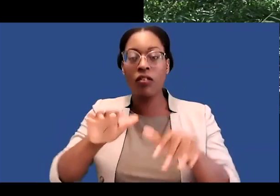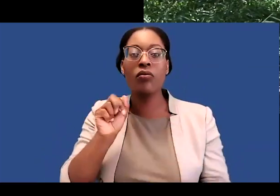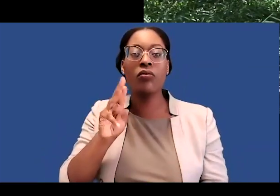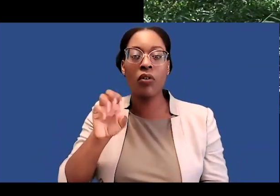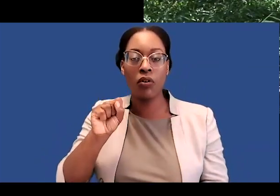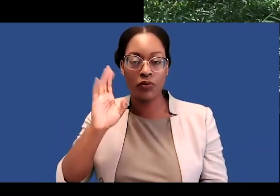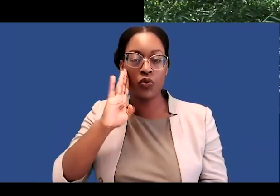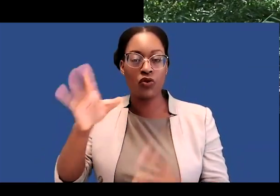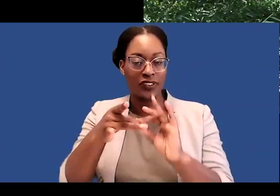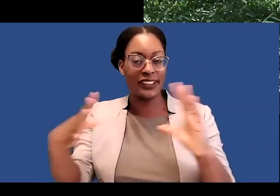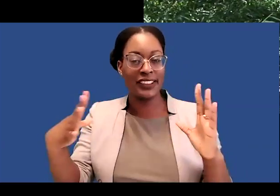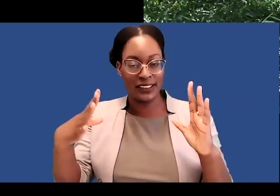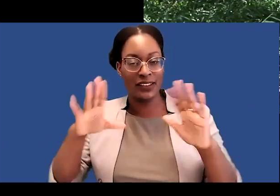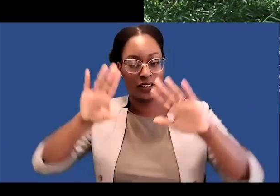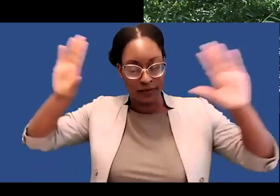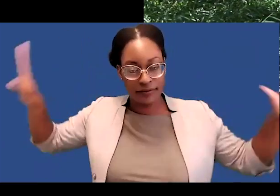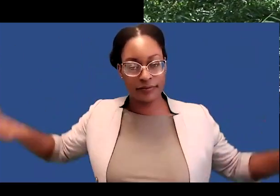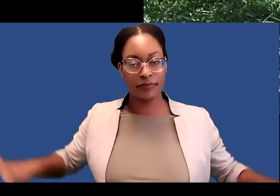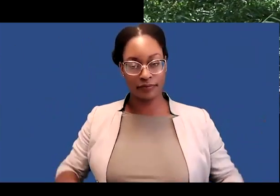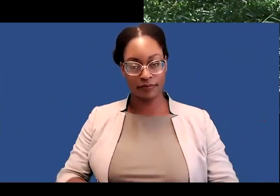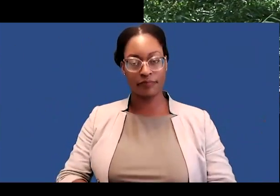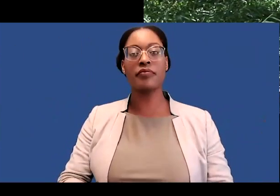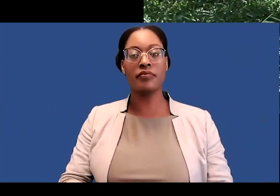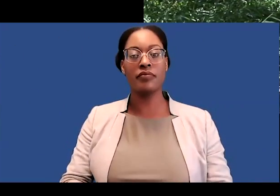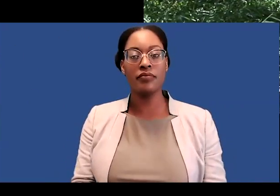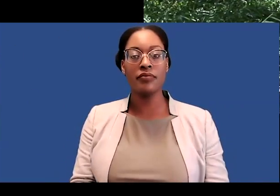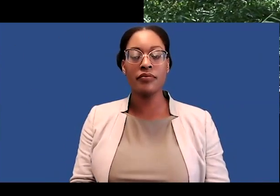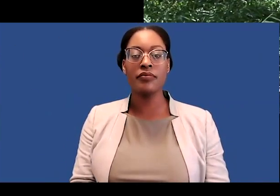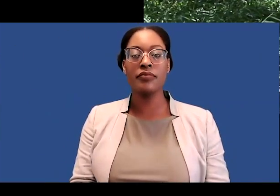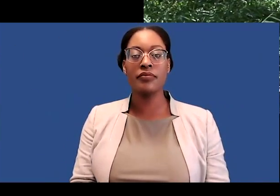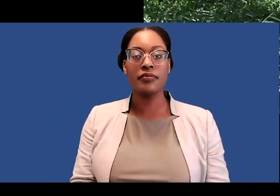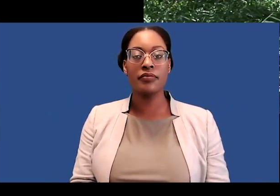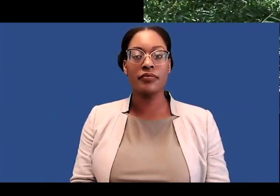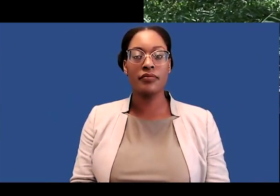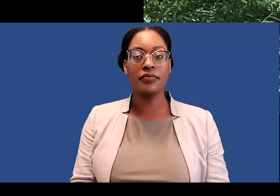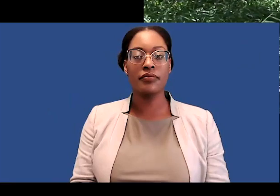As you exhale, release the hands out to your sides.